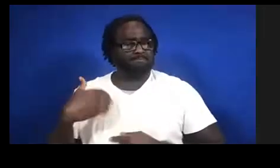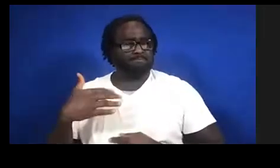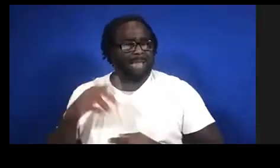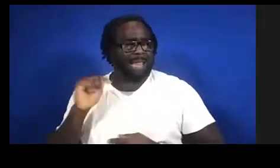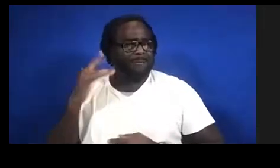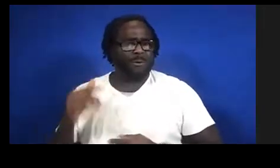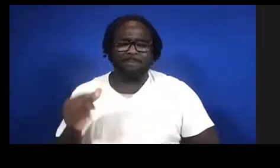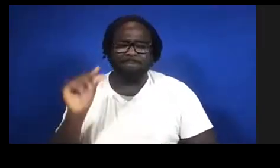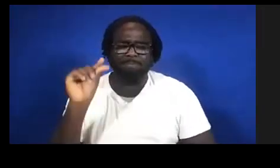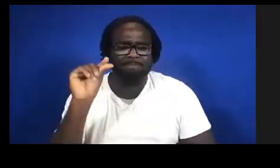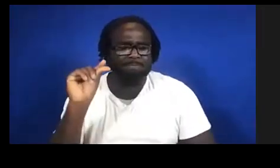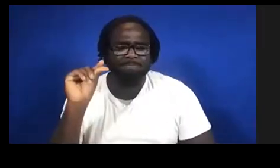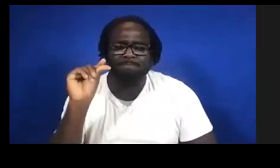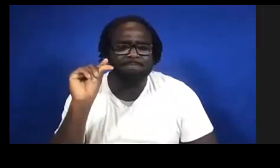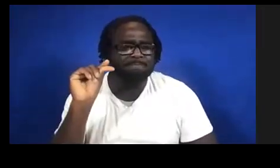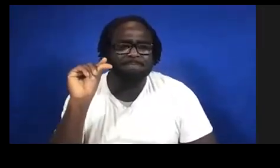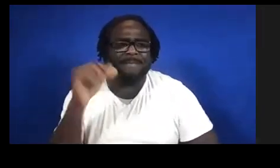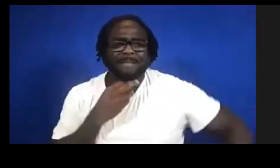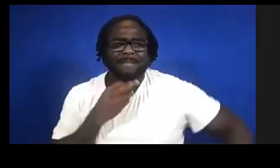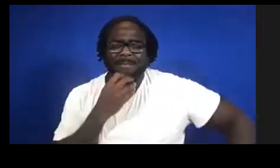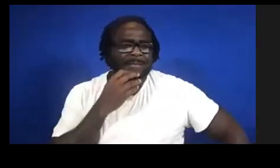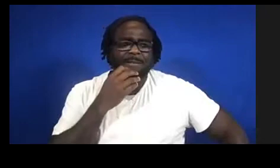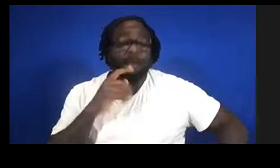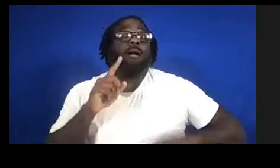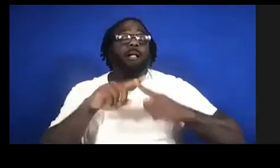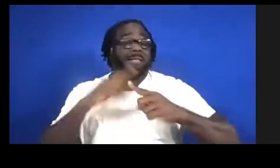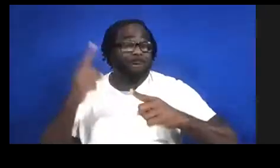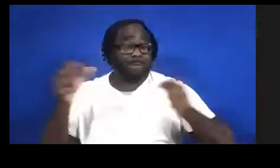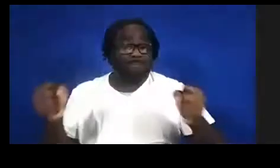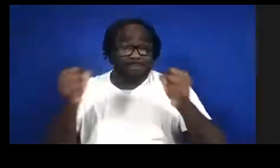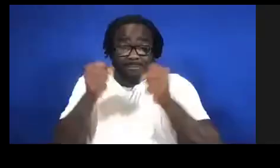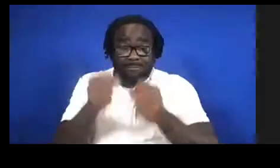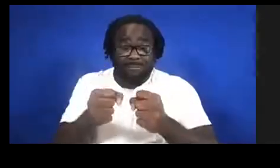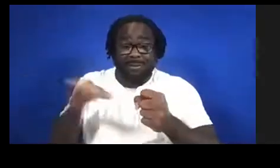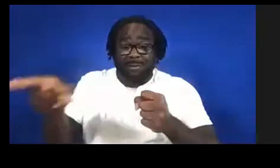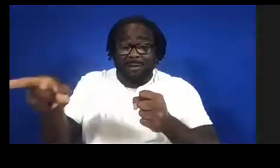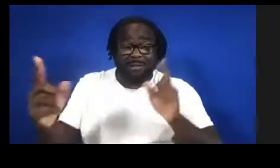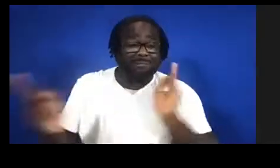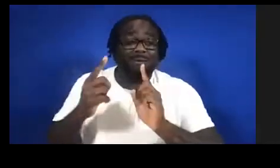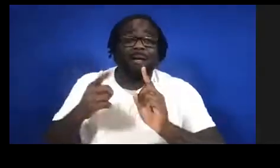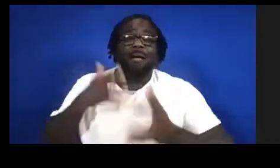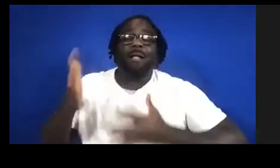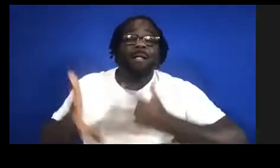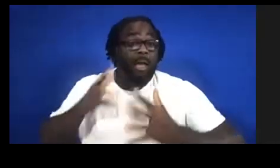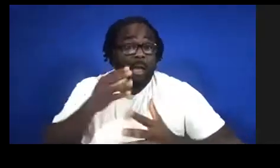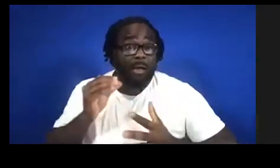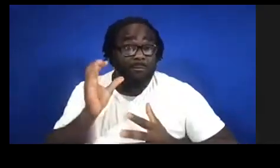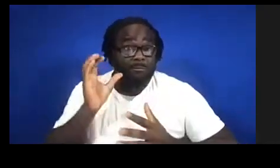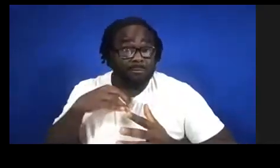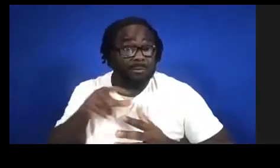Black interpreters. And moving here to Los Angeles, there's really not the same numbers.